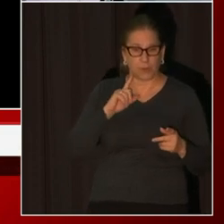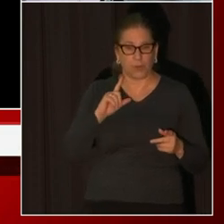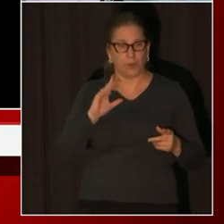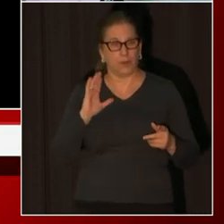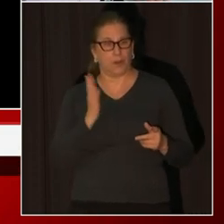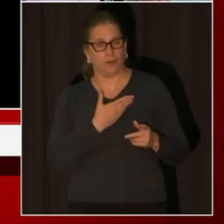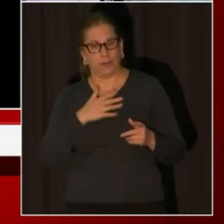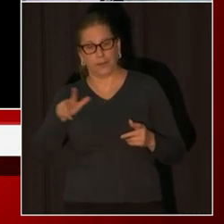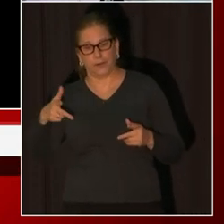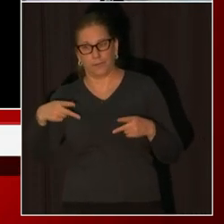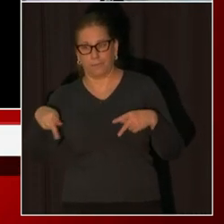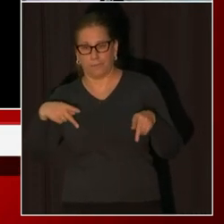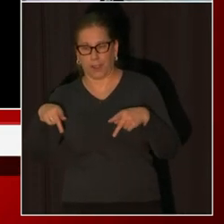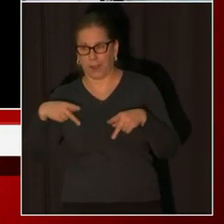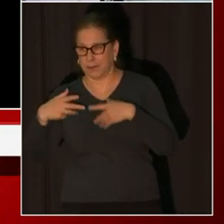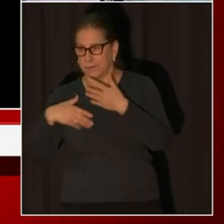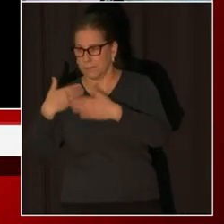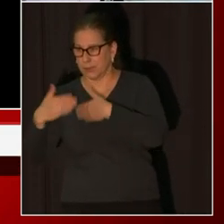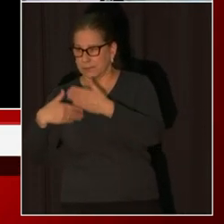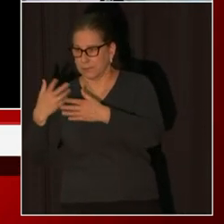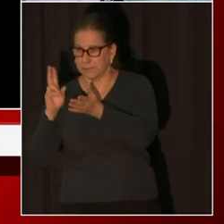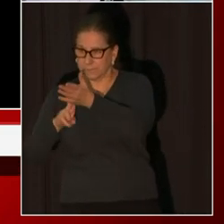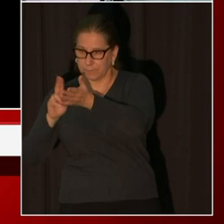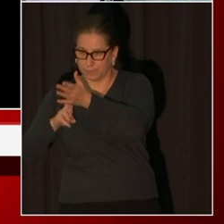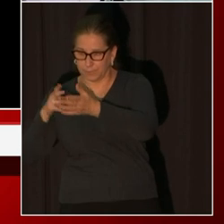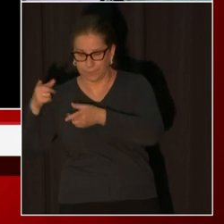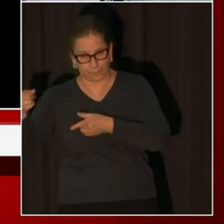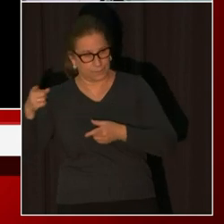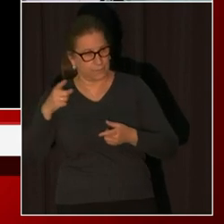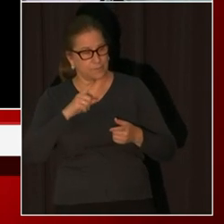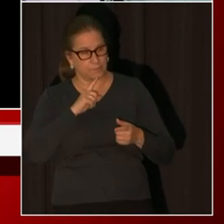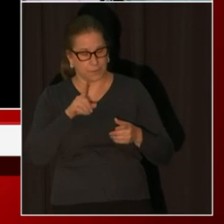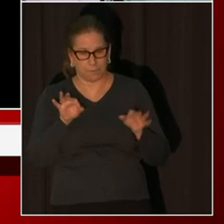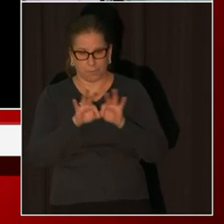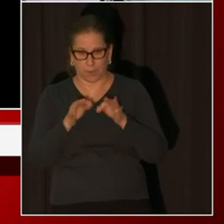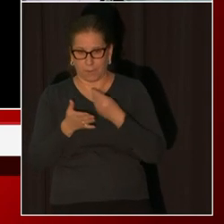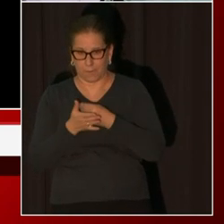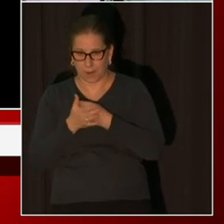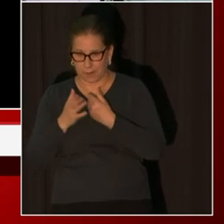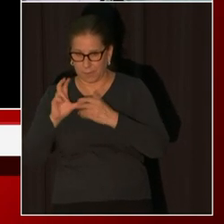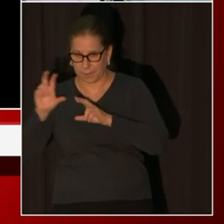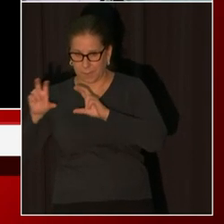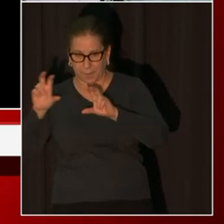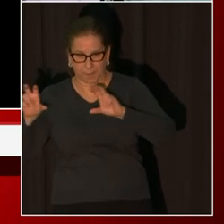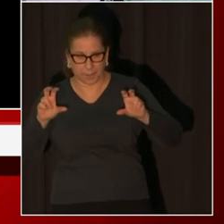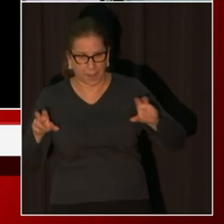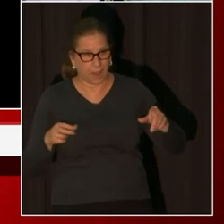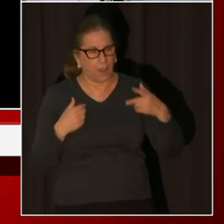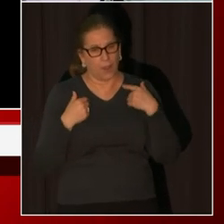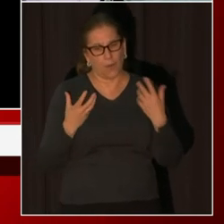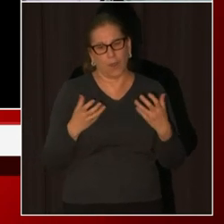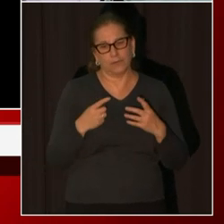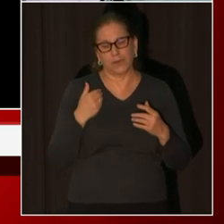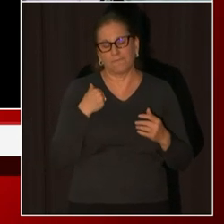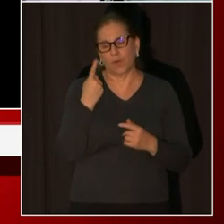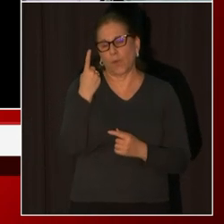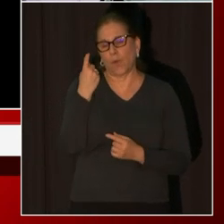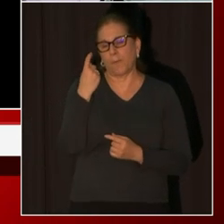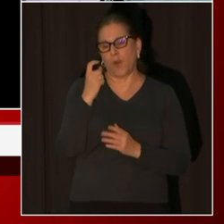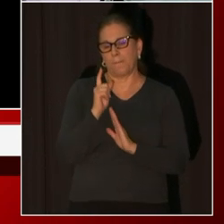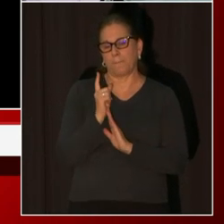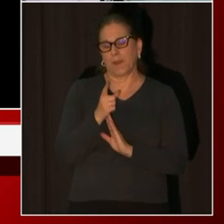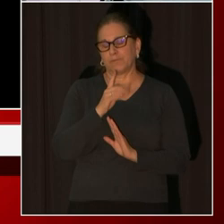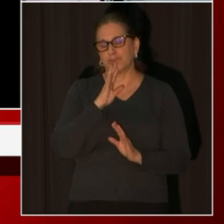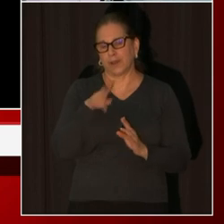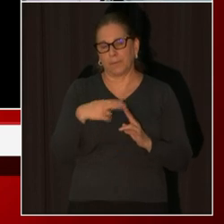inspection process. I want to spend a little bit of time of talking about federal assistance and how the federal assistance has flowed to the